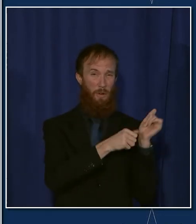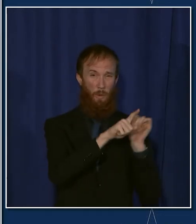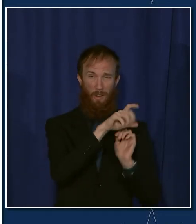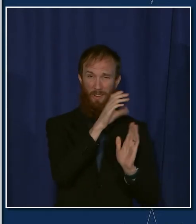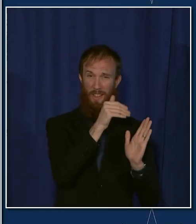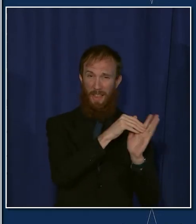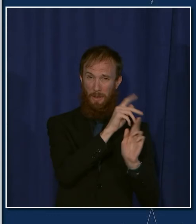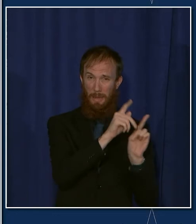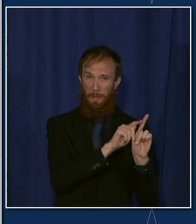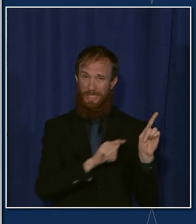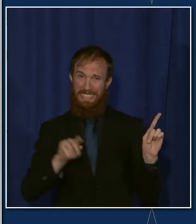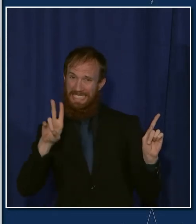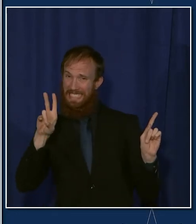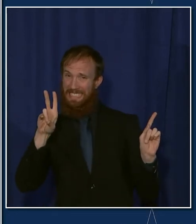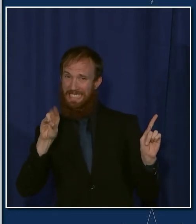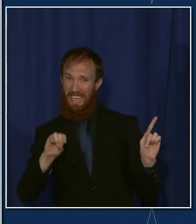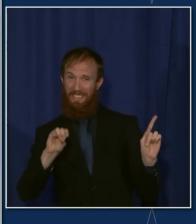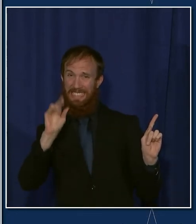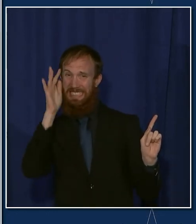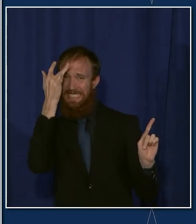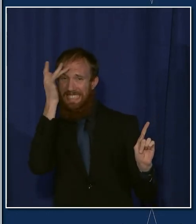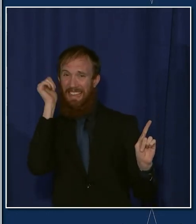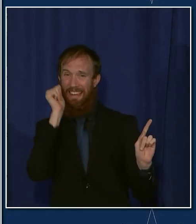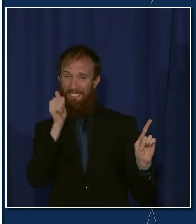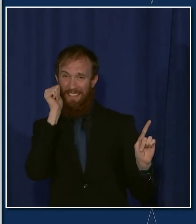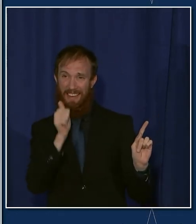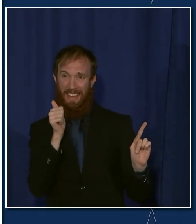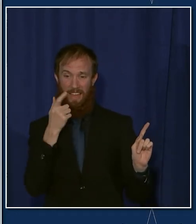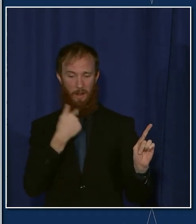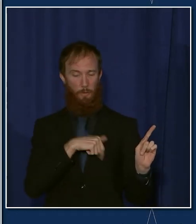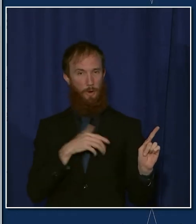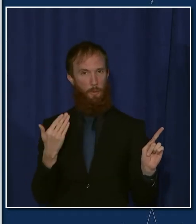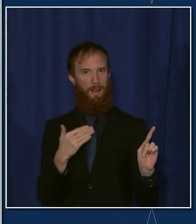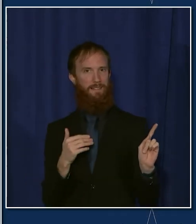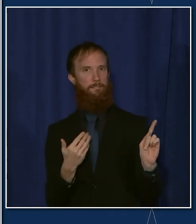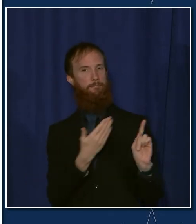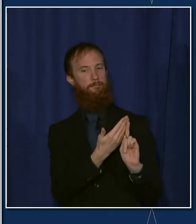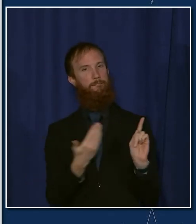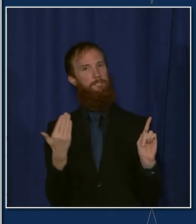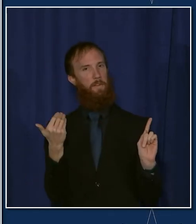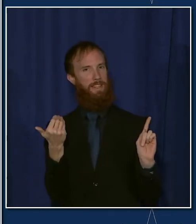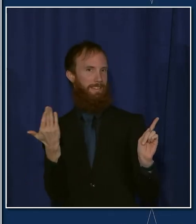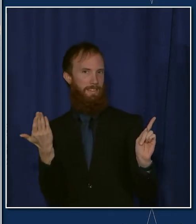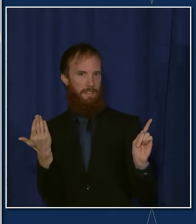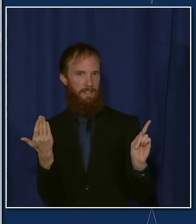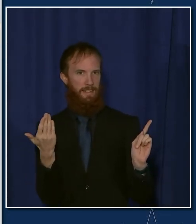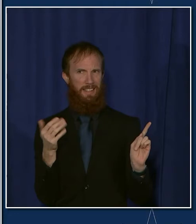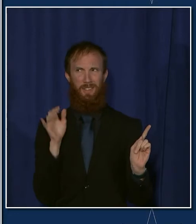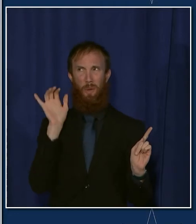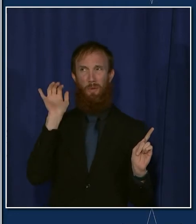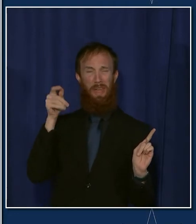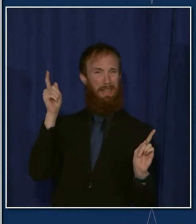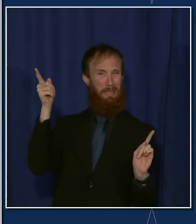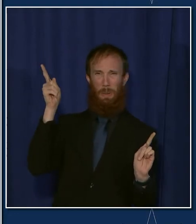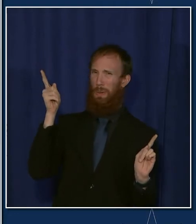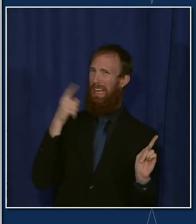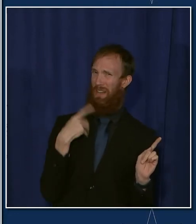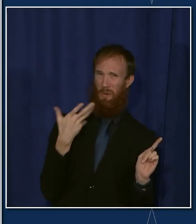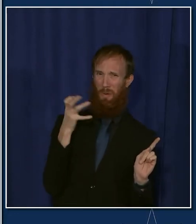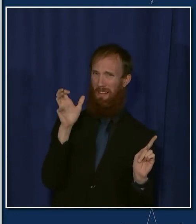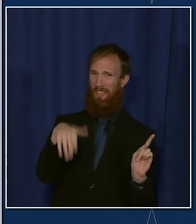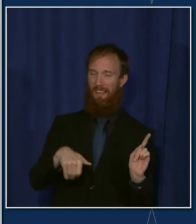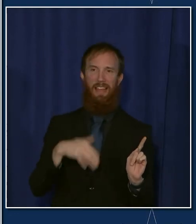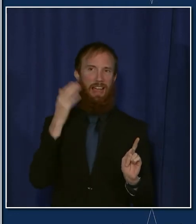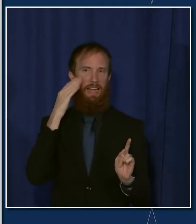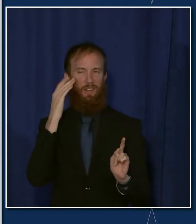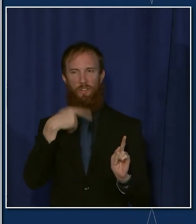sitting at just over 15 right now, so 5 times the rate of COVID. That is not where I want us to go. And I know people are